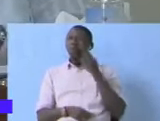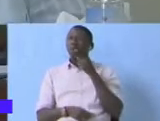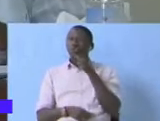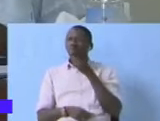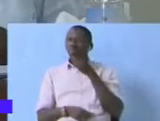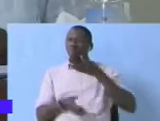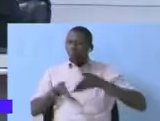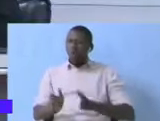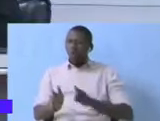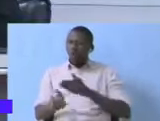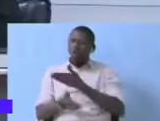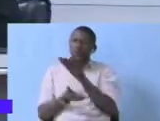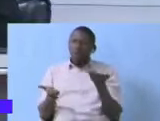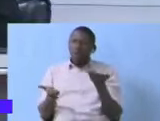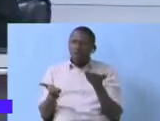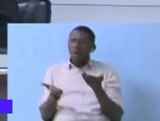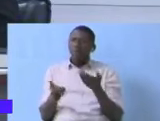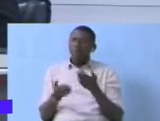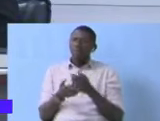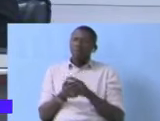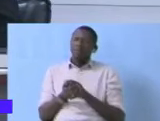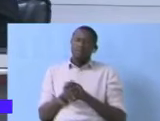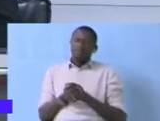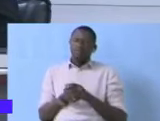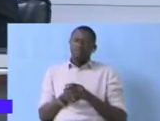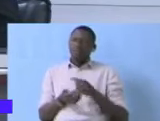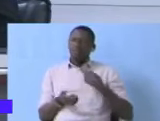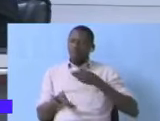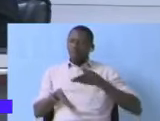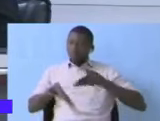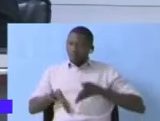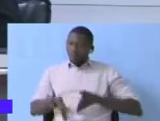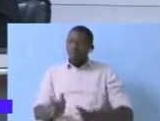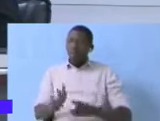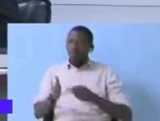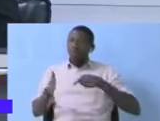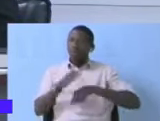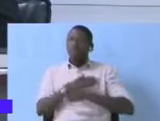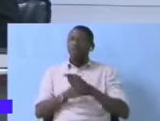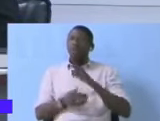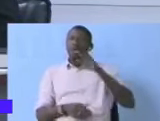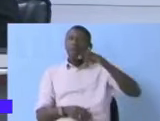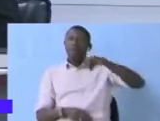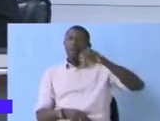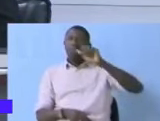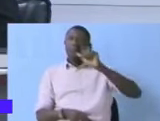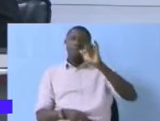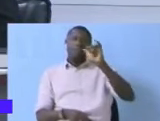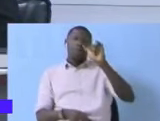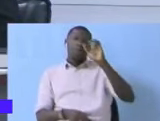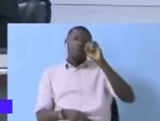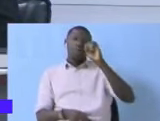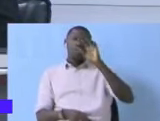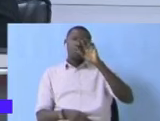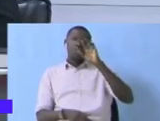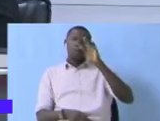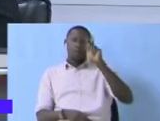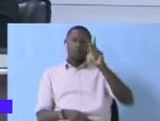Mayok village lati. I was born in Mayok village. Onye Bandali district. From the Bandali district.